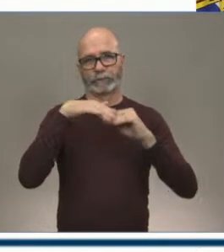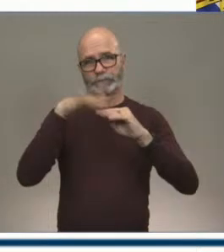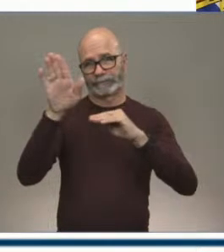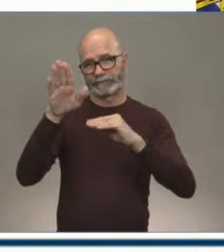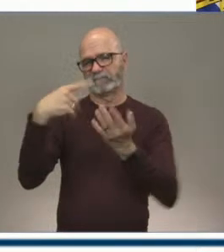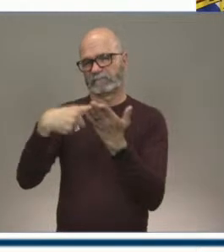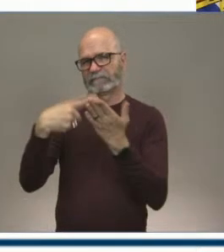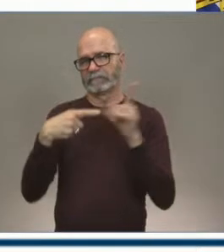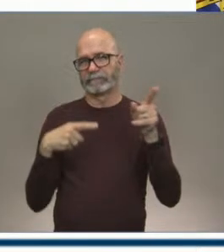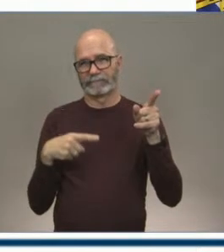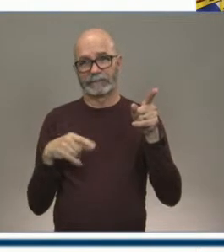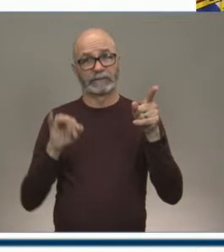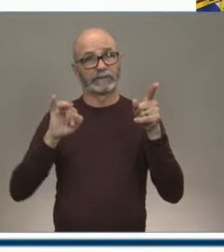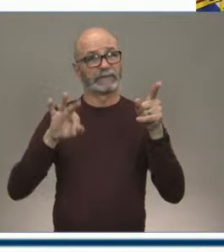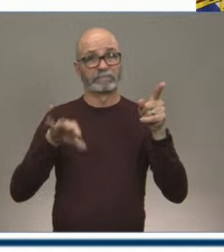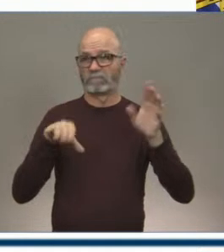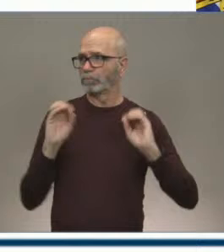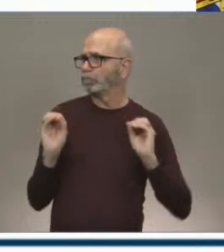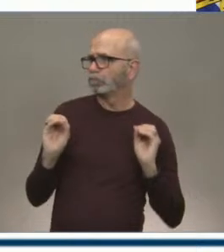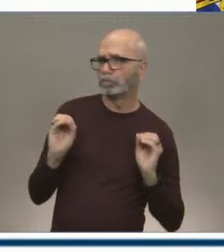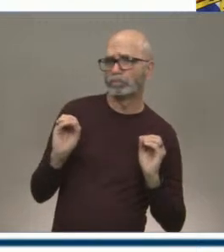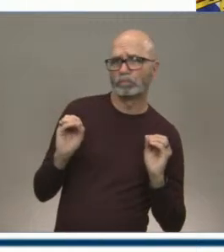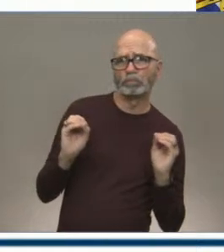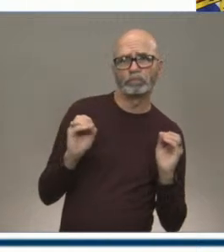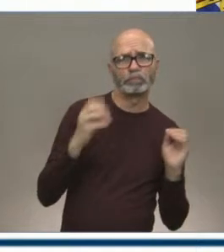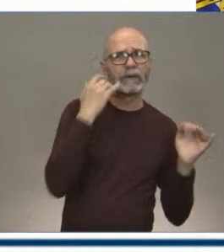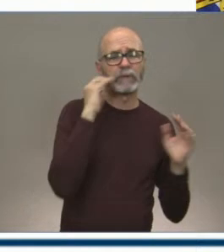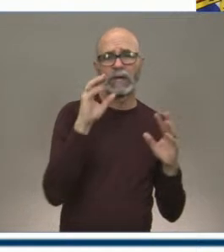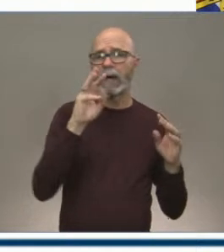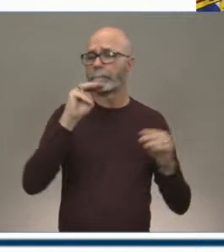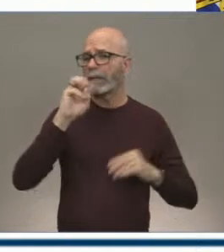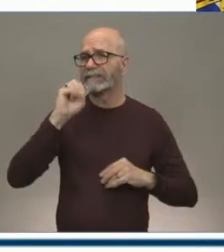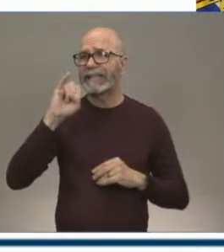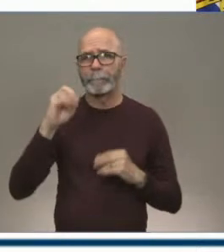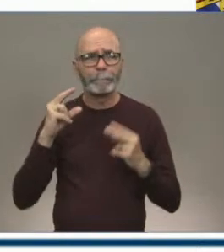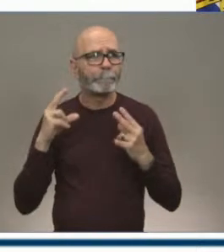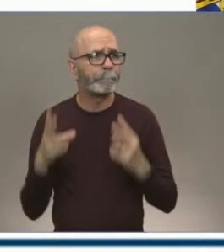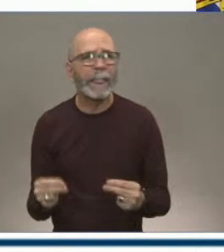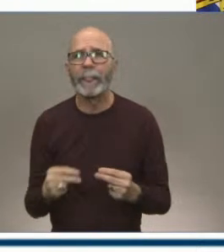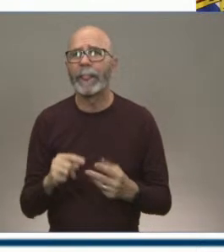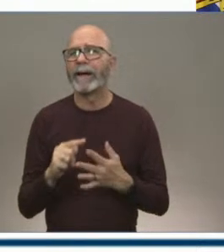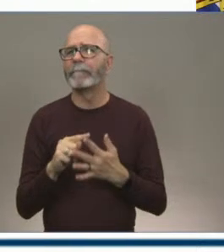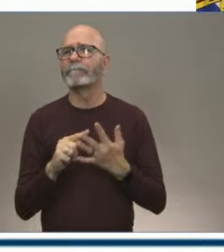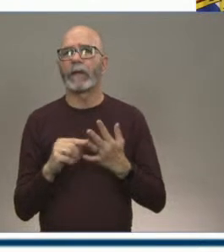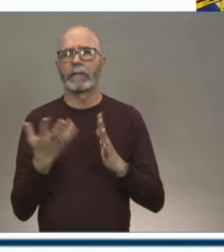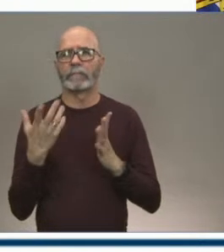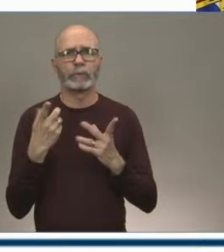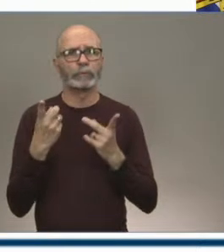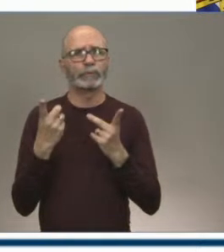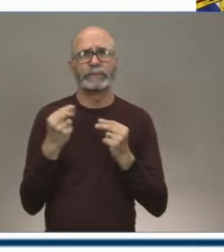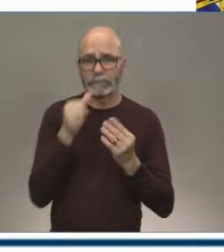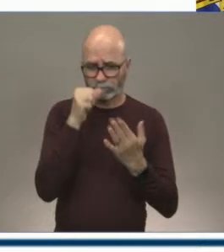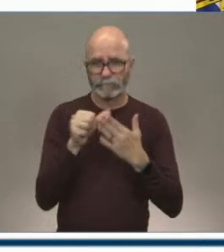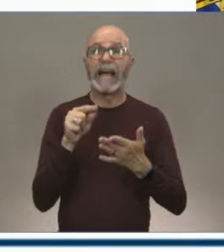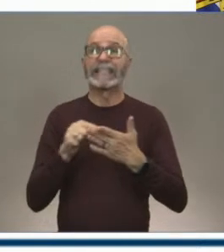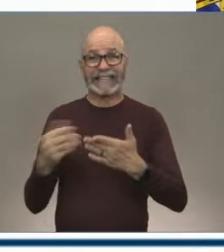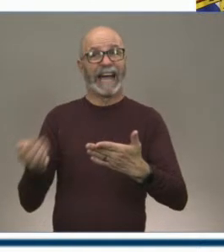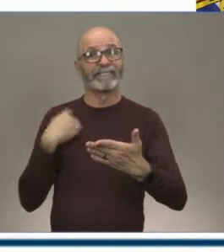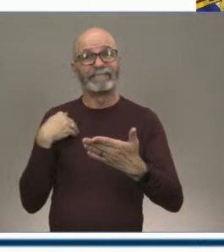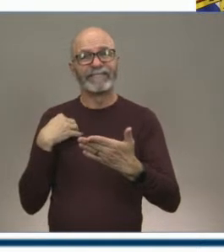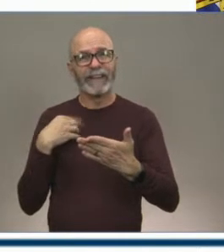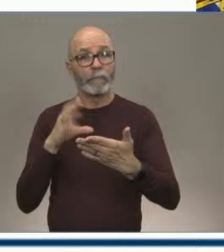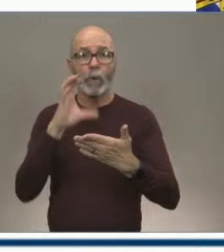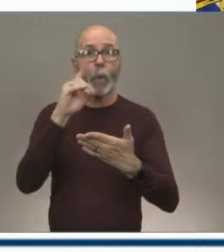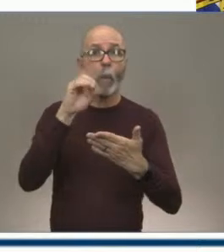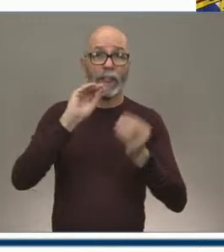don't receive a letter from MSI, is it still possible for them to register, or do the letters actually include some kind of specific security code that they have to